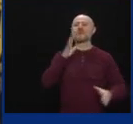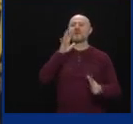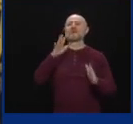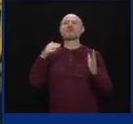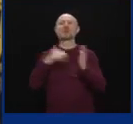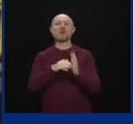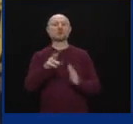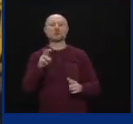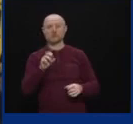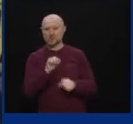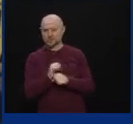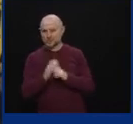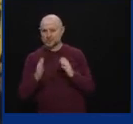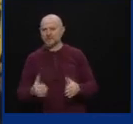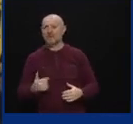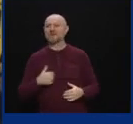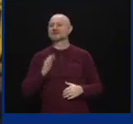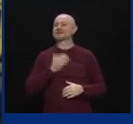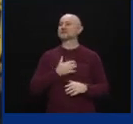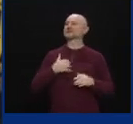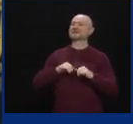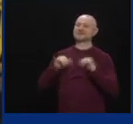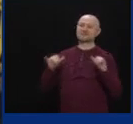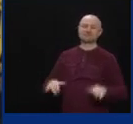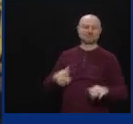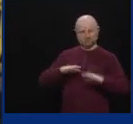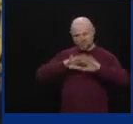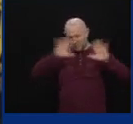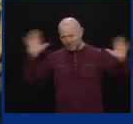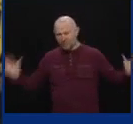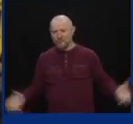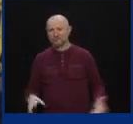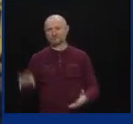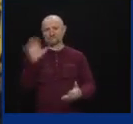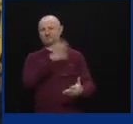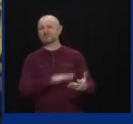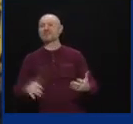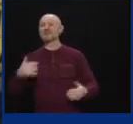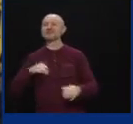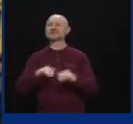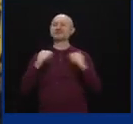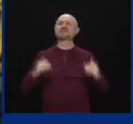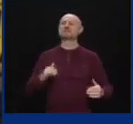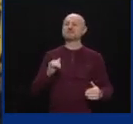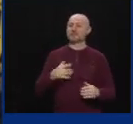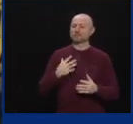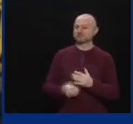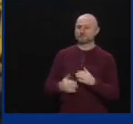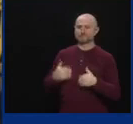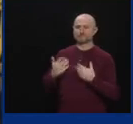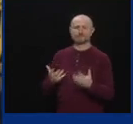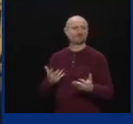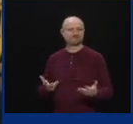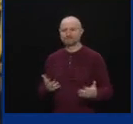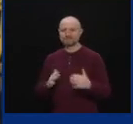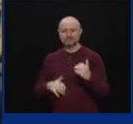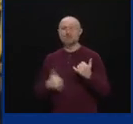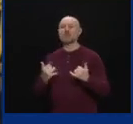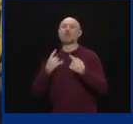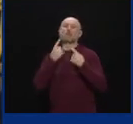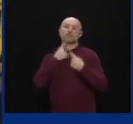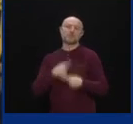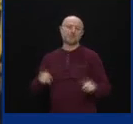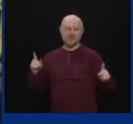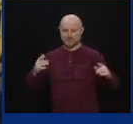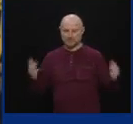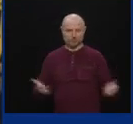whole ecosystem, the supply chain that has been missing before, and it's happening here. And just